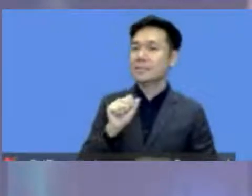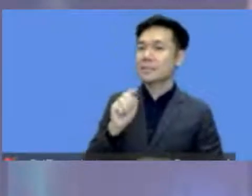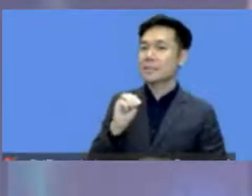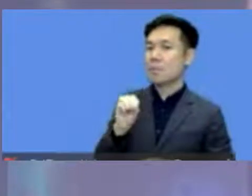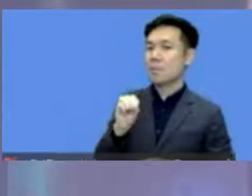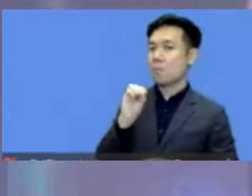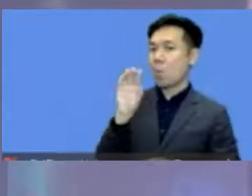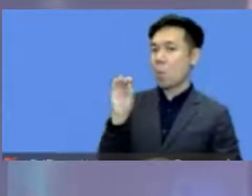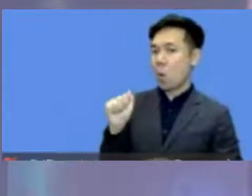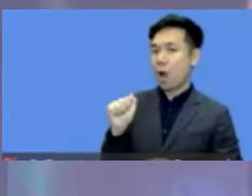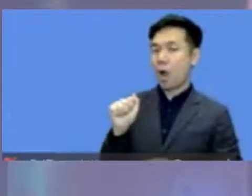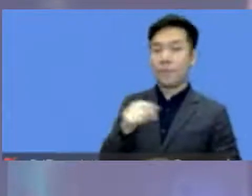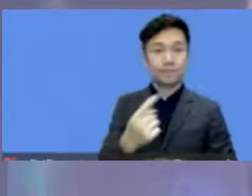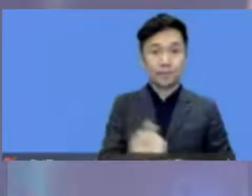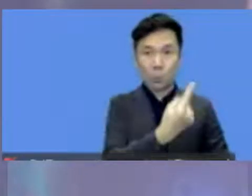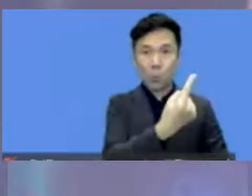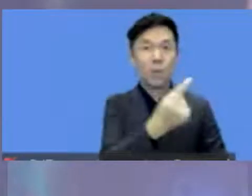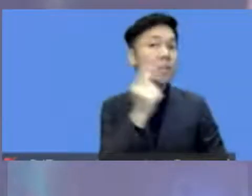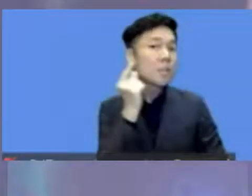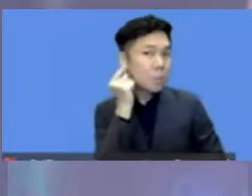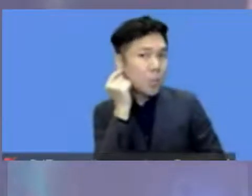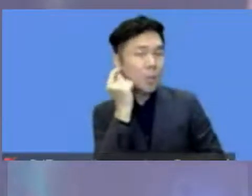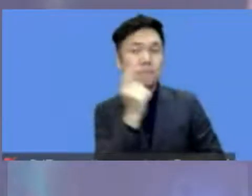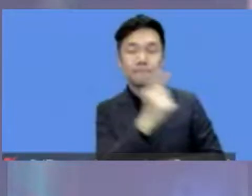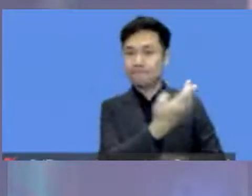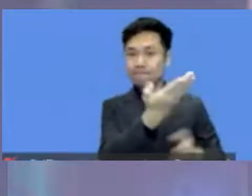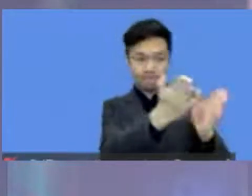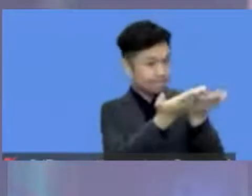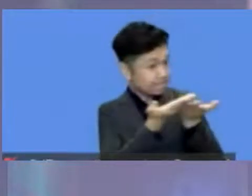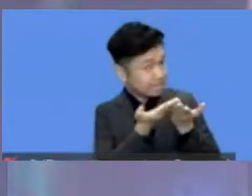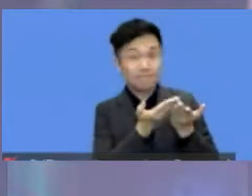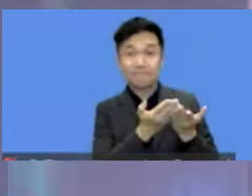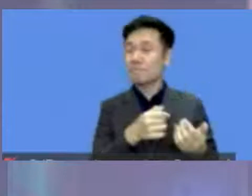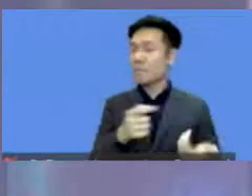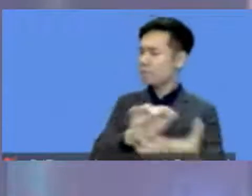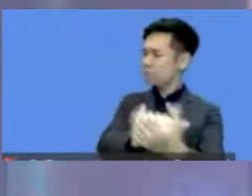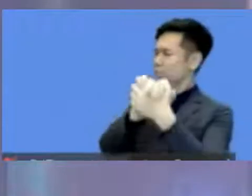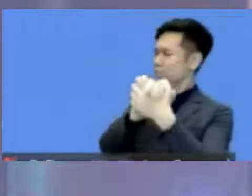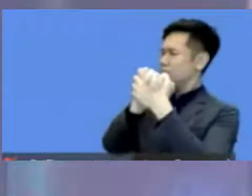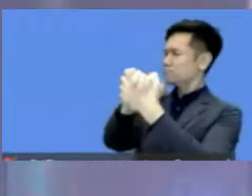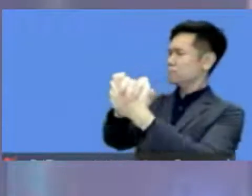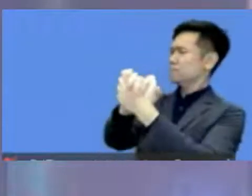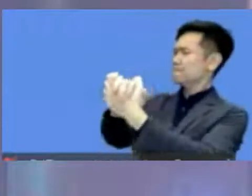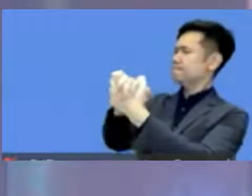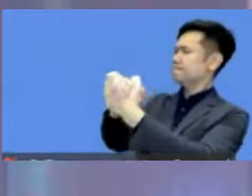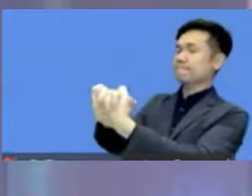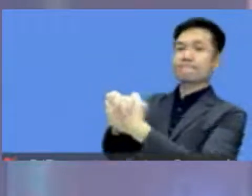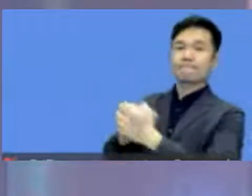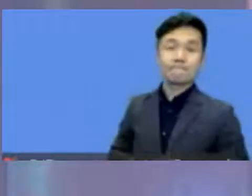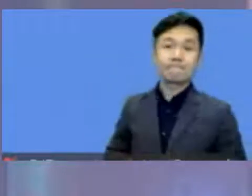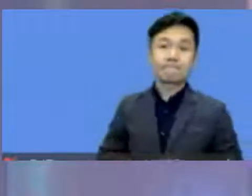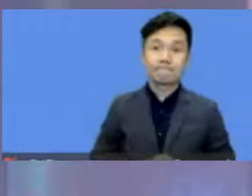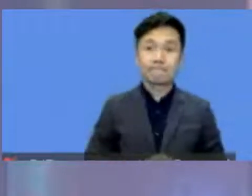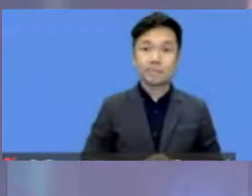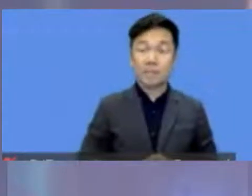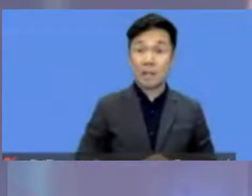Talofa again, Sarai from Samoa. Congratulate to the speakers. I'm interested in the